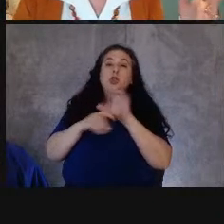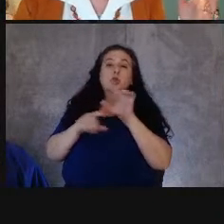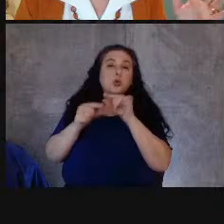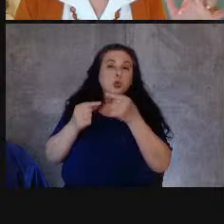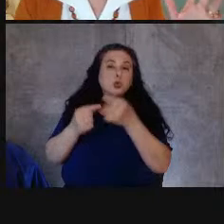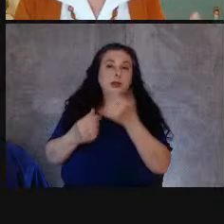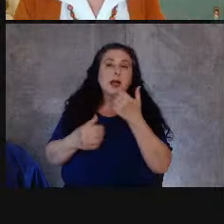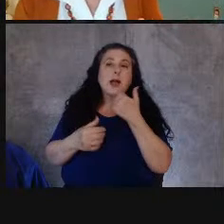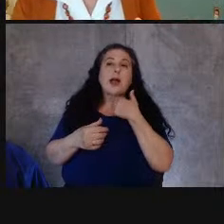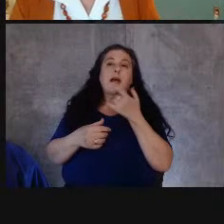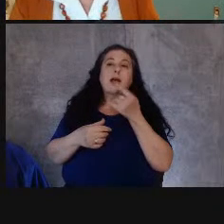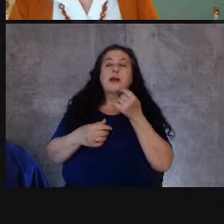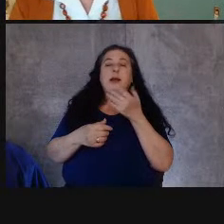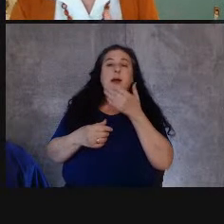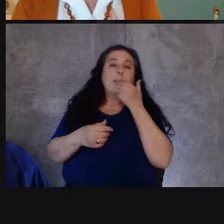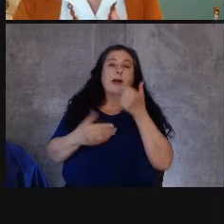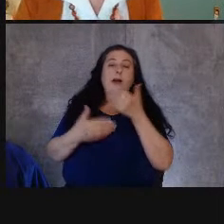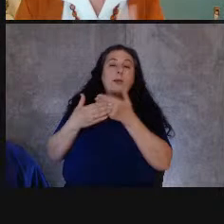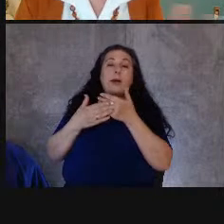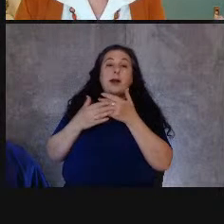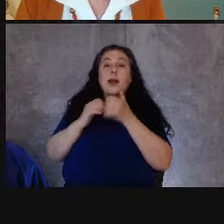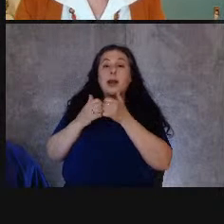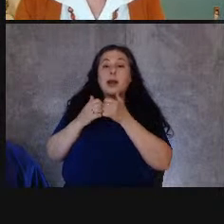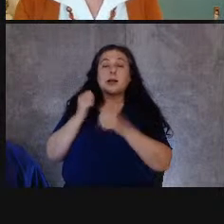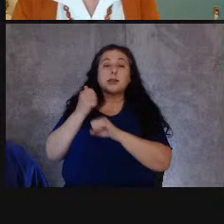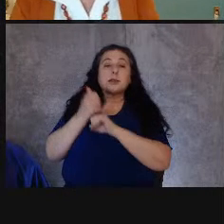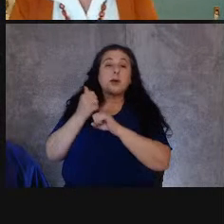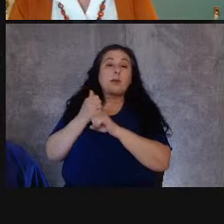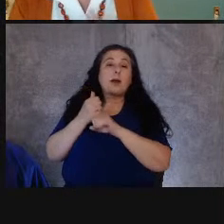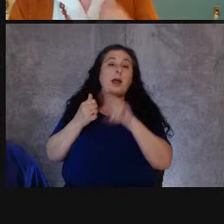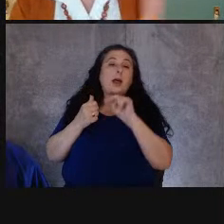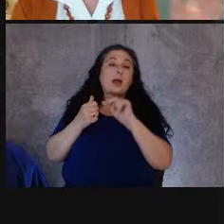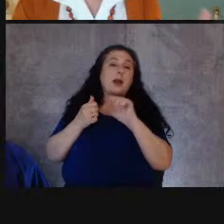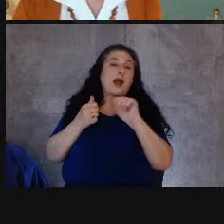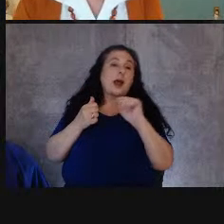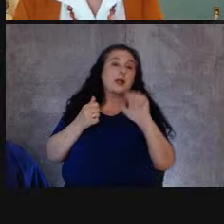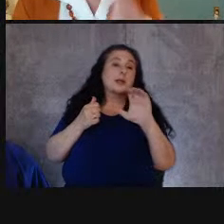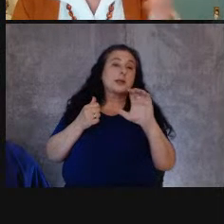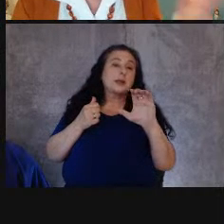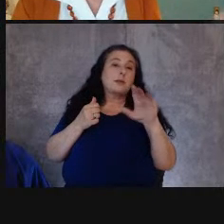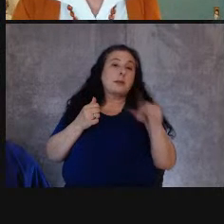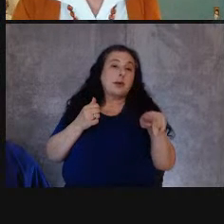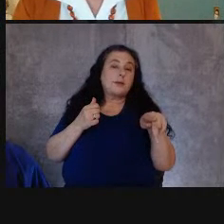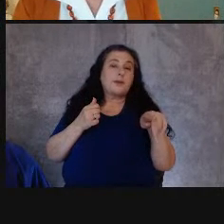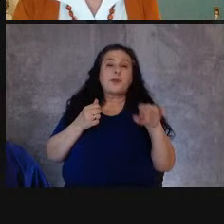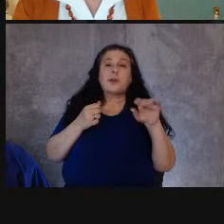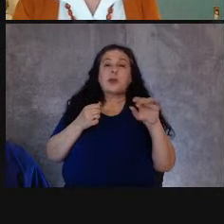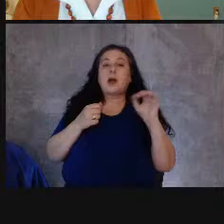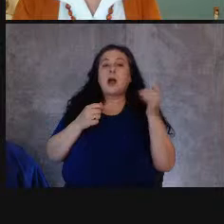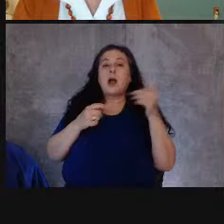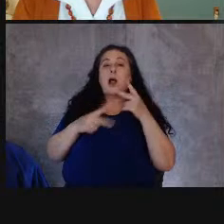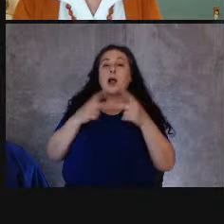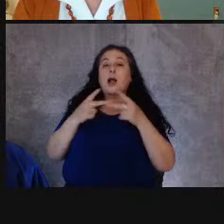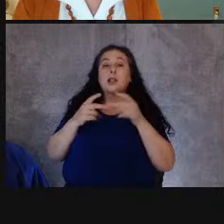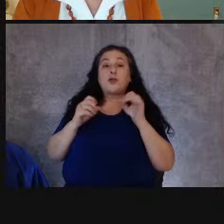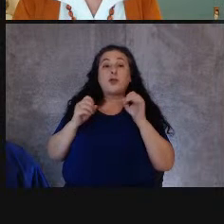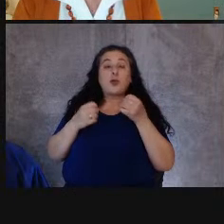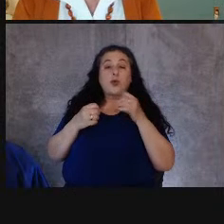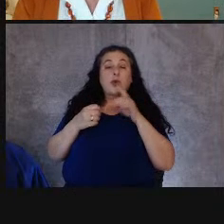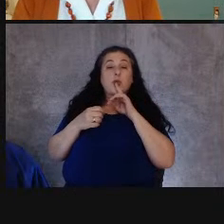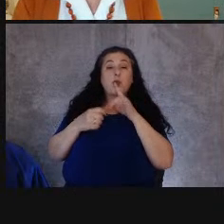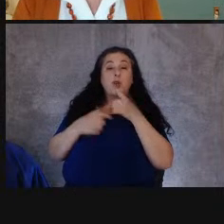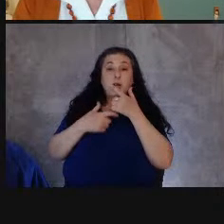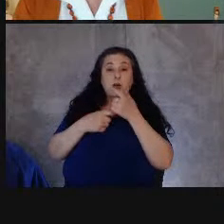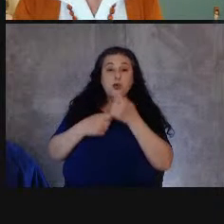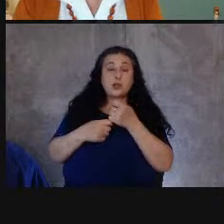seen better baby contests sponsored by the NAACP, right? They're just all kinds of organizations. It's really